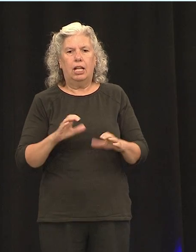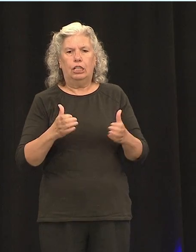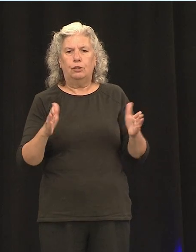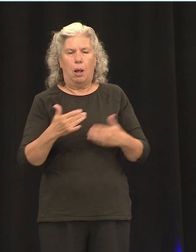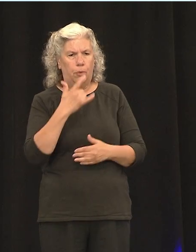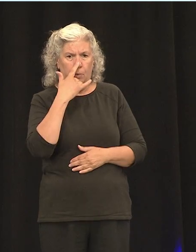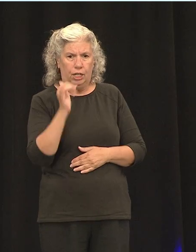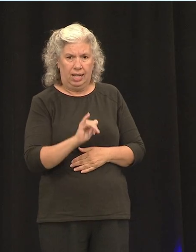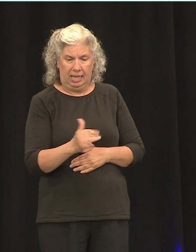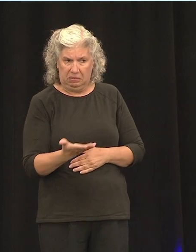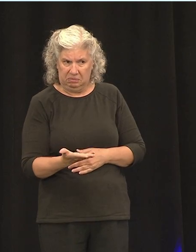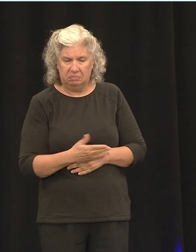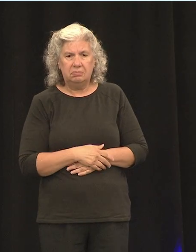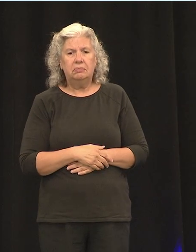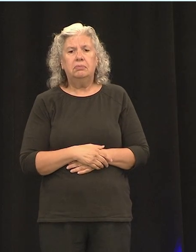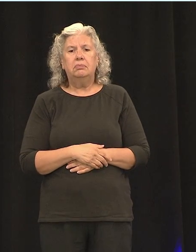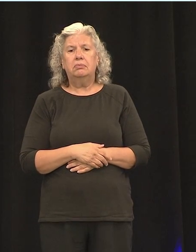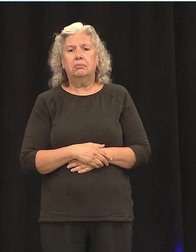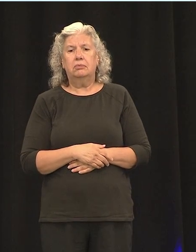it's not a one-size-fits-all approach.